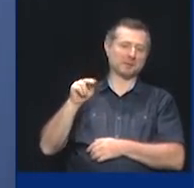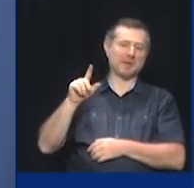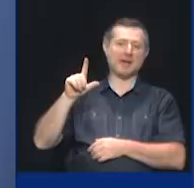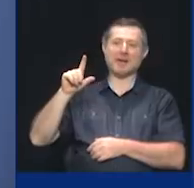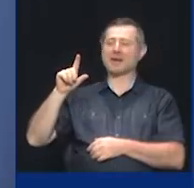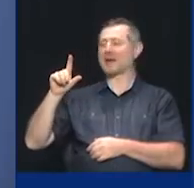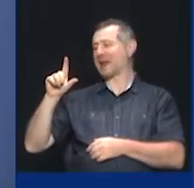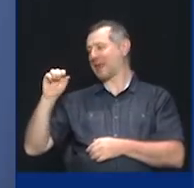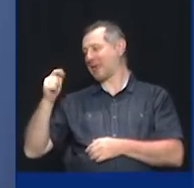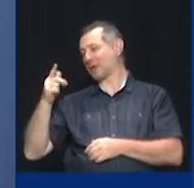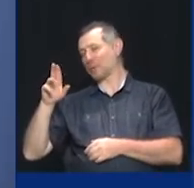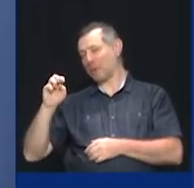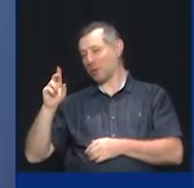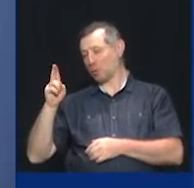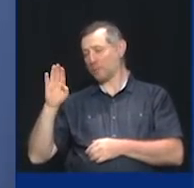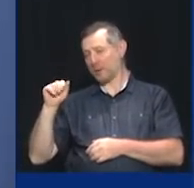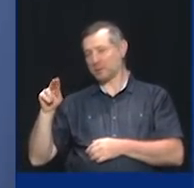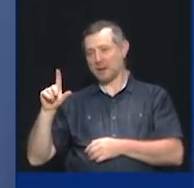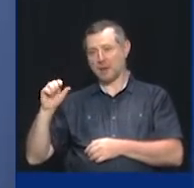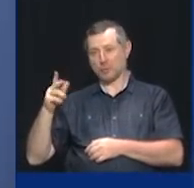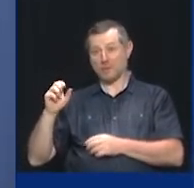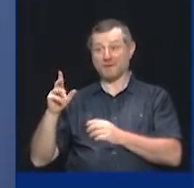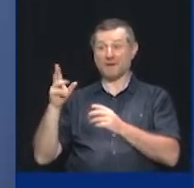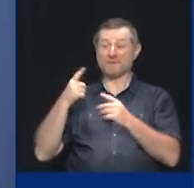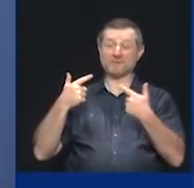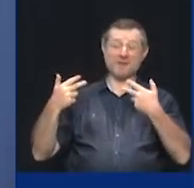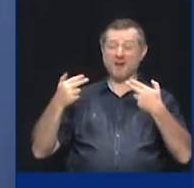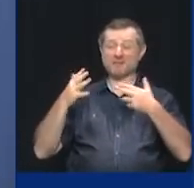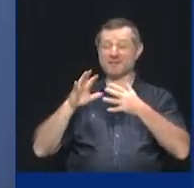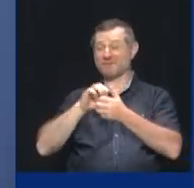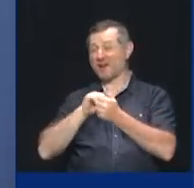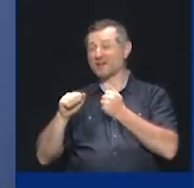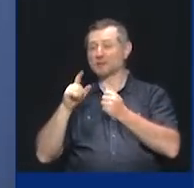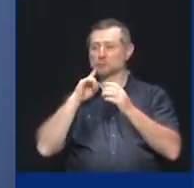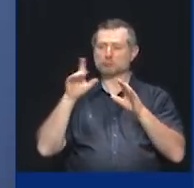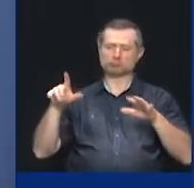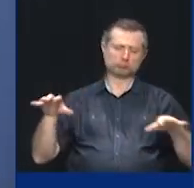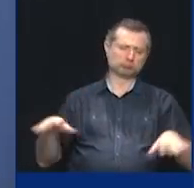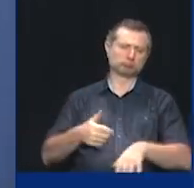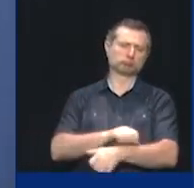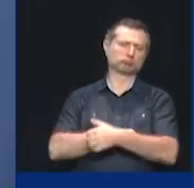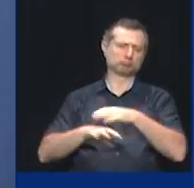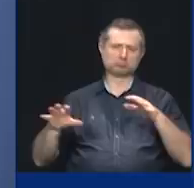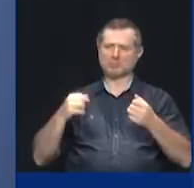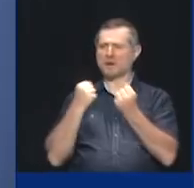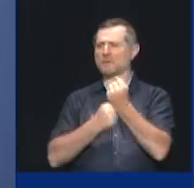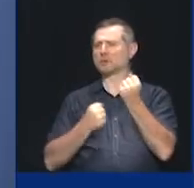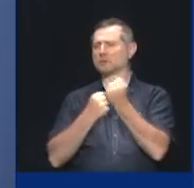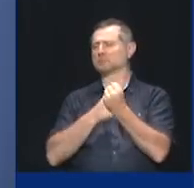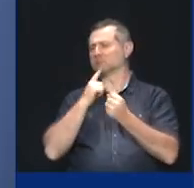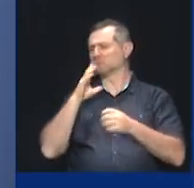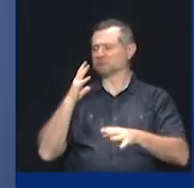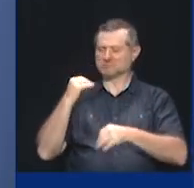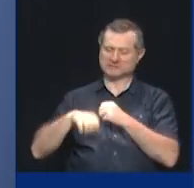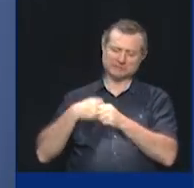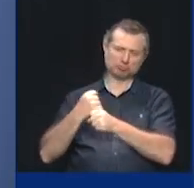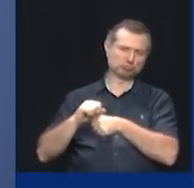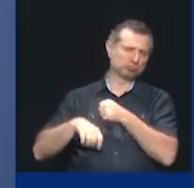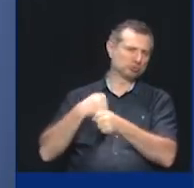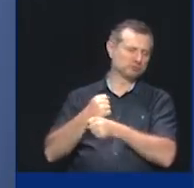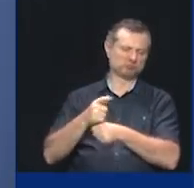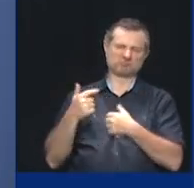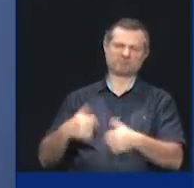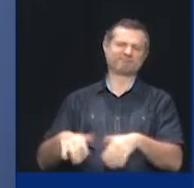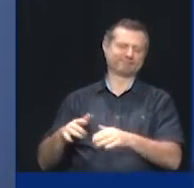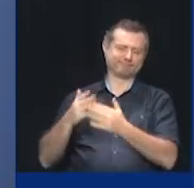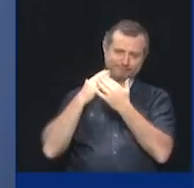All the gun advocacy groups that have done so much good work for so many, many years. You know the